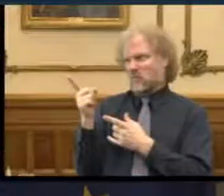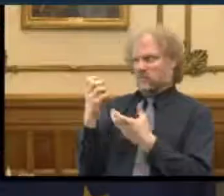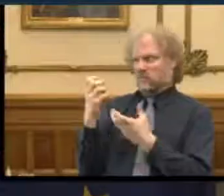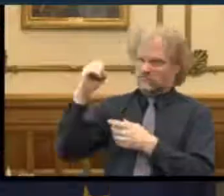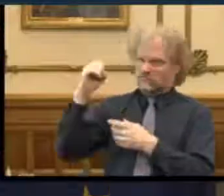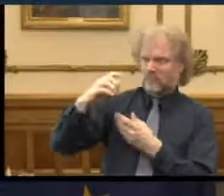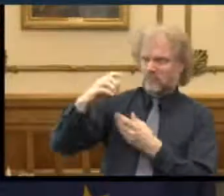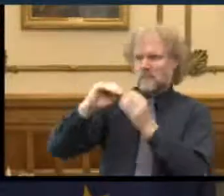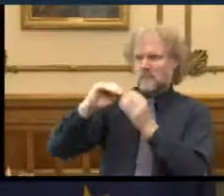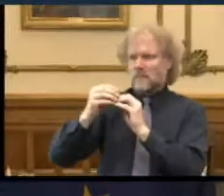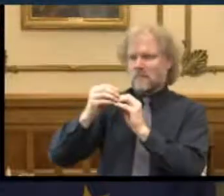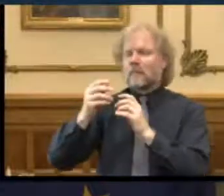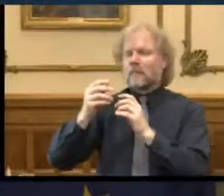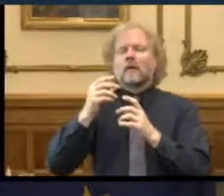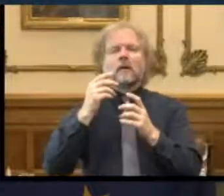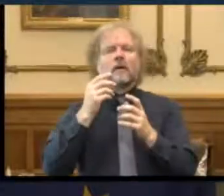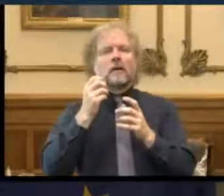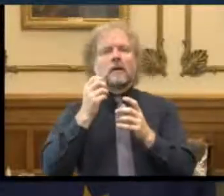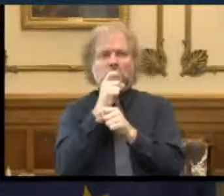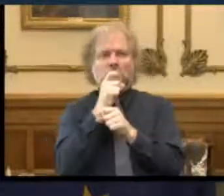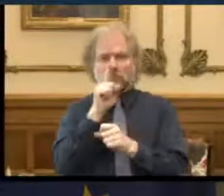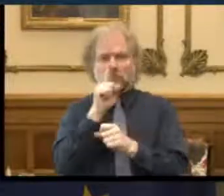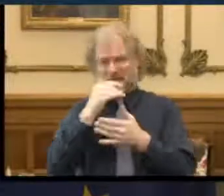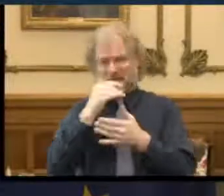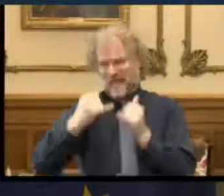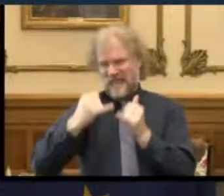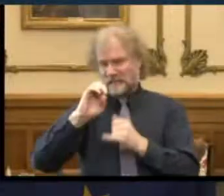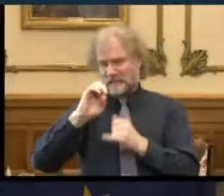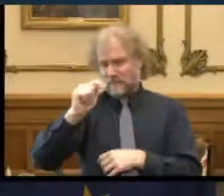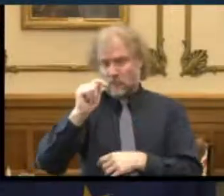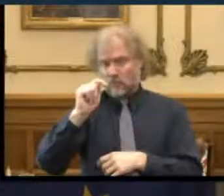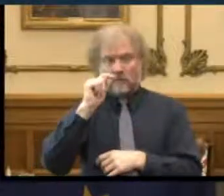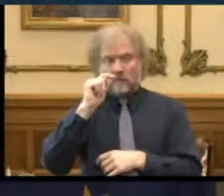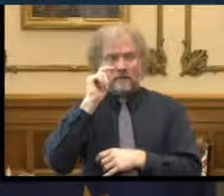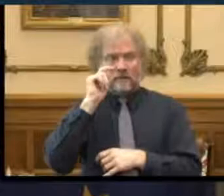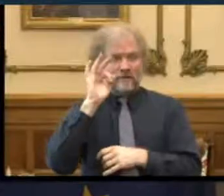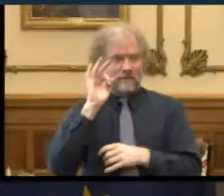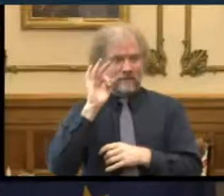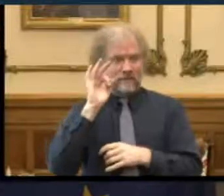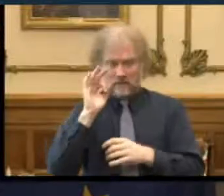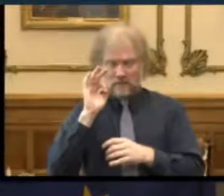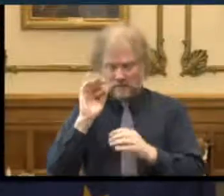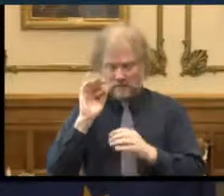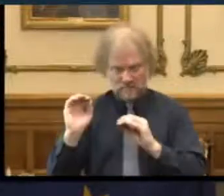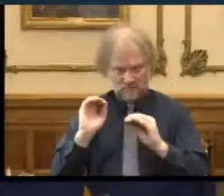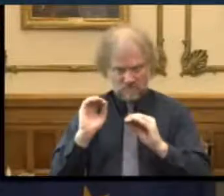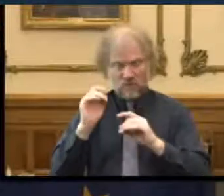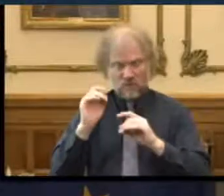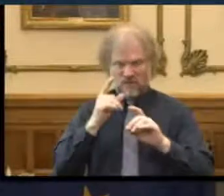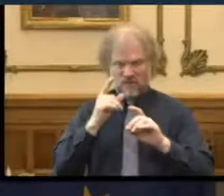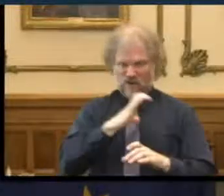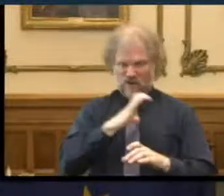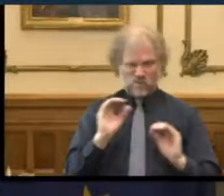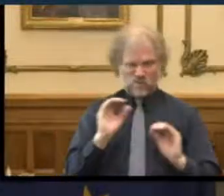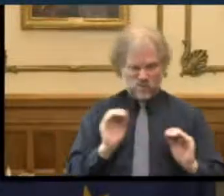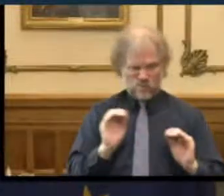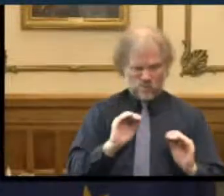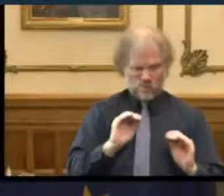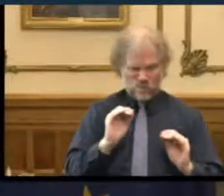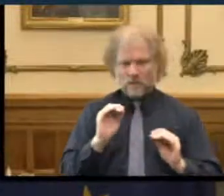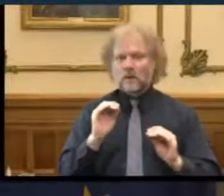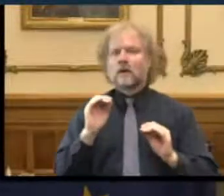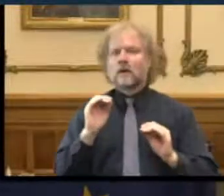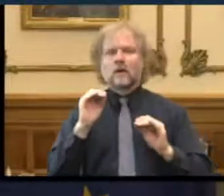of making sure by the end of September, if we don't see anything come out of Congress, that we're still in